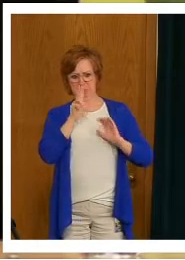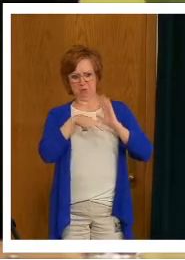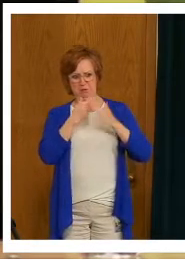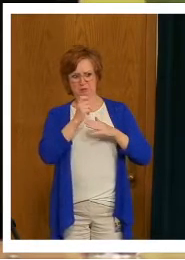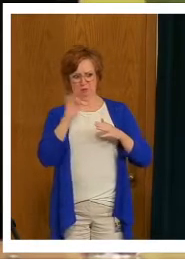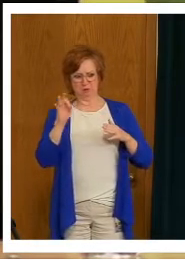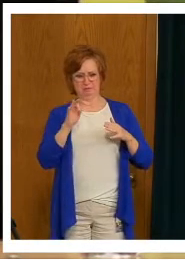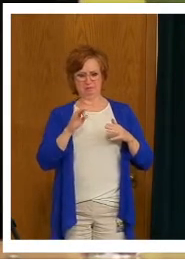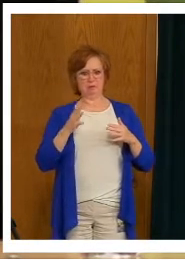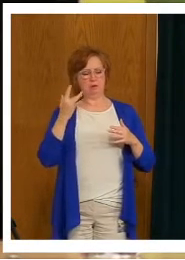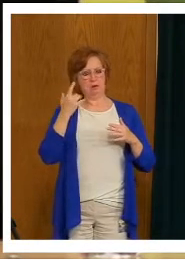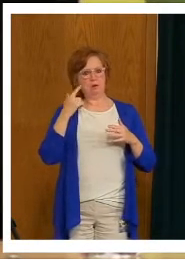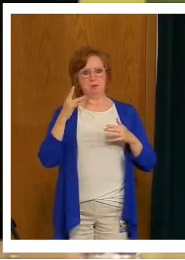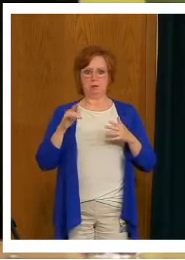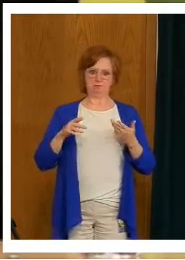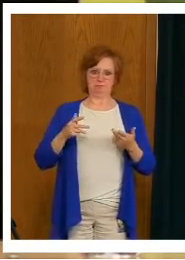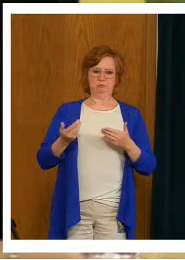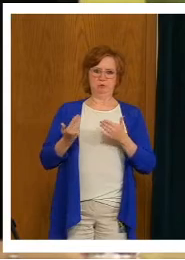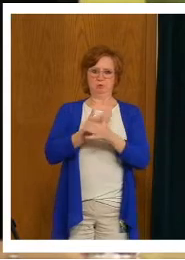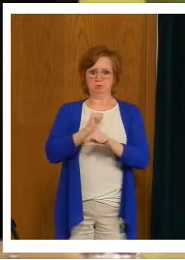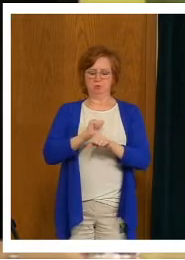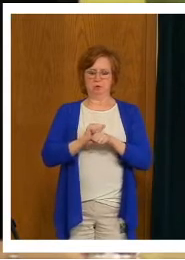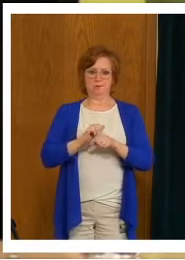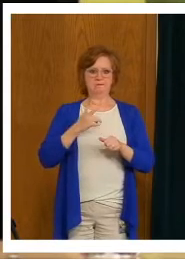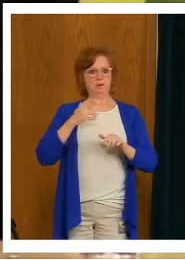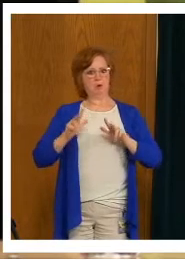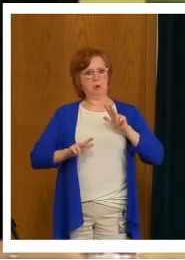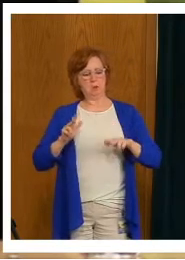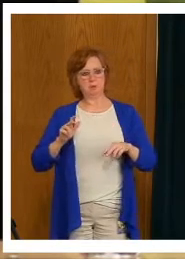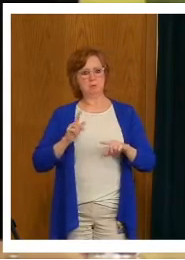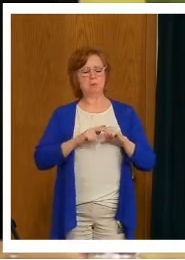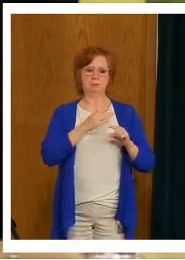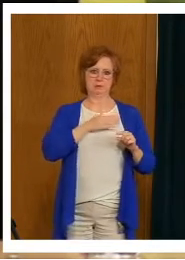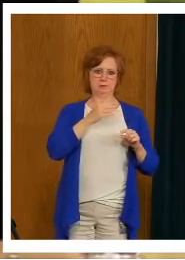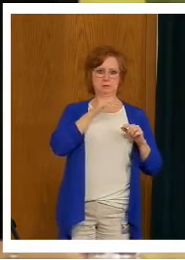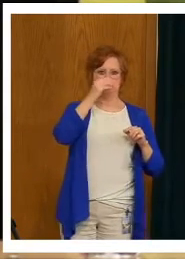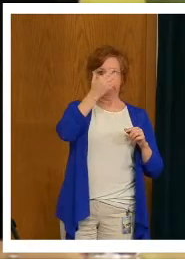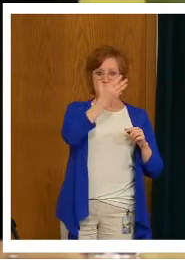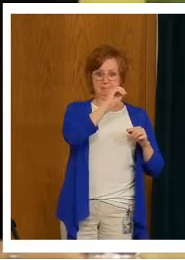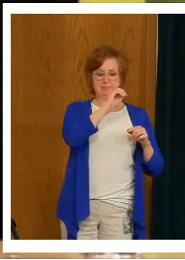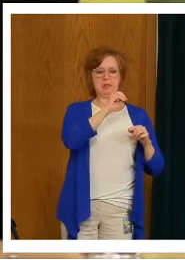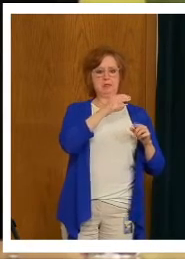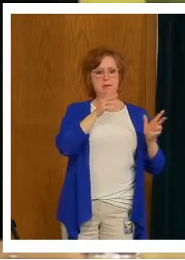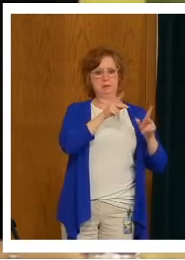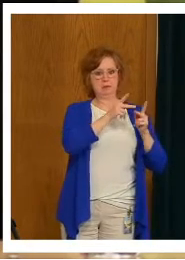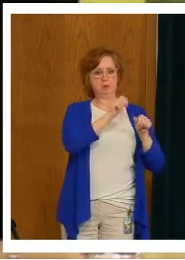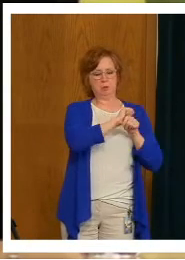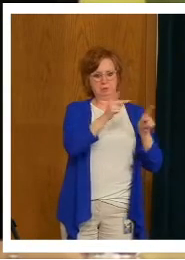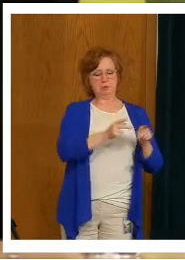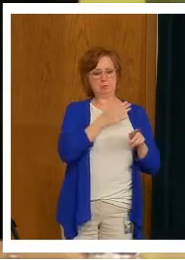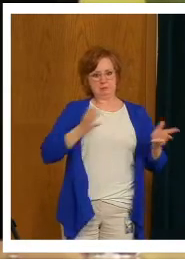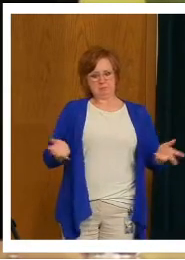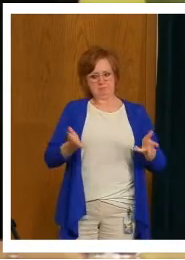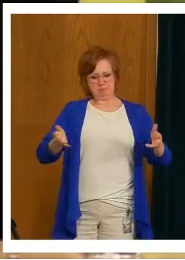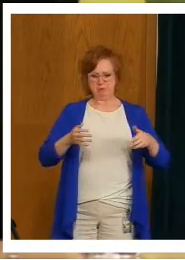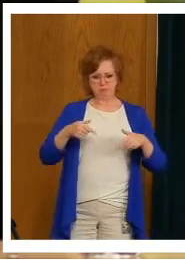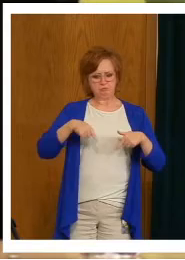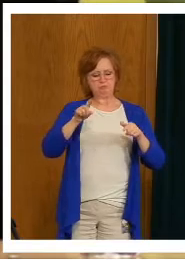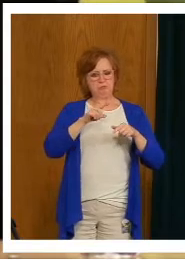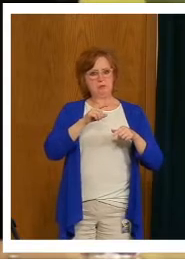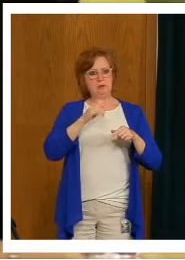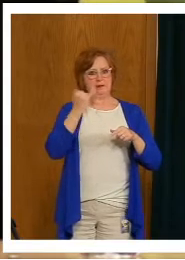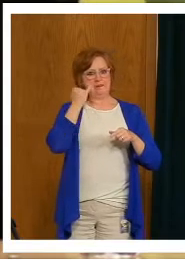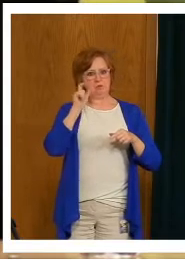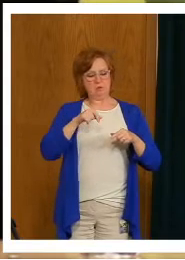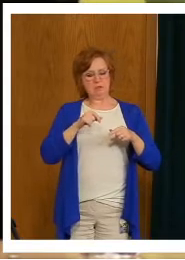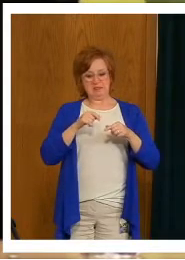are encouraging each and every one of their employees to get vaccinated and to do so as soon as possible, even if that is necessary for it to